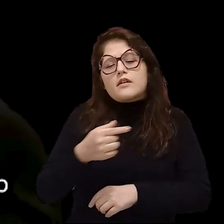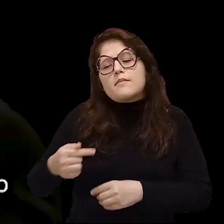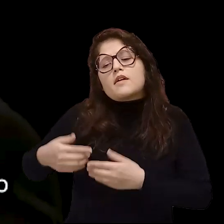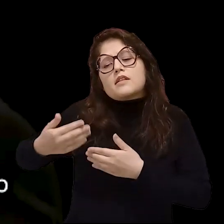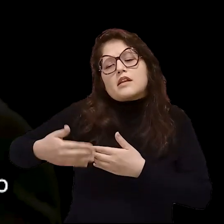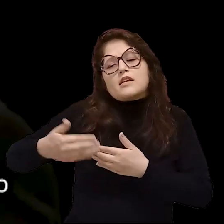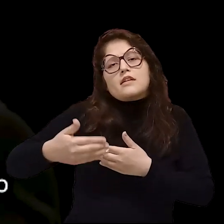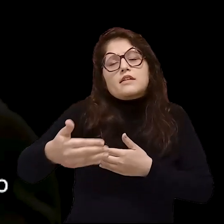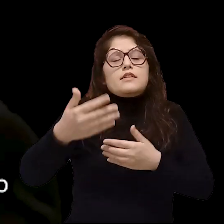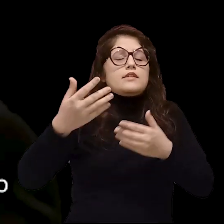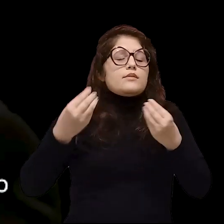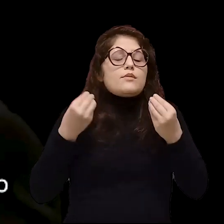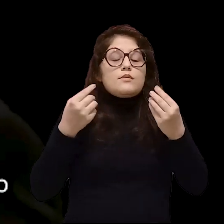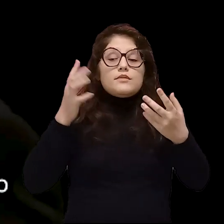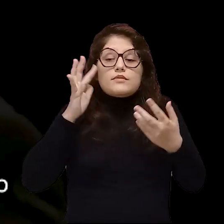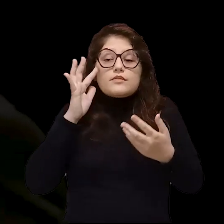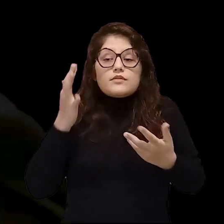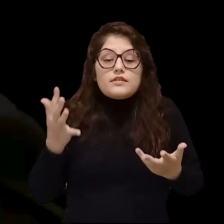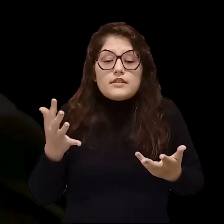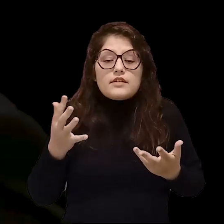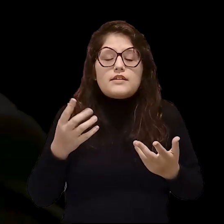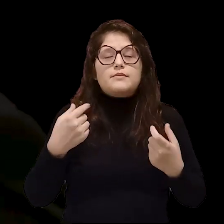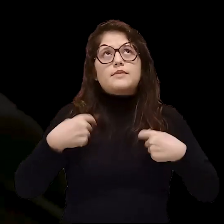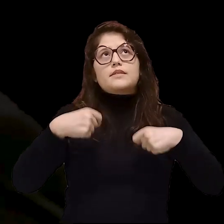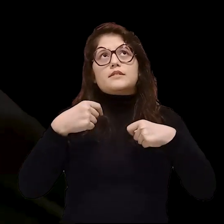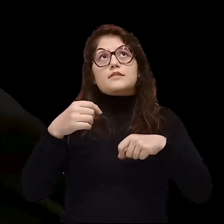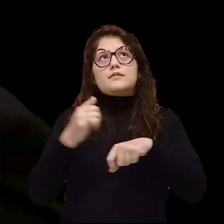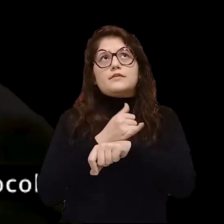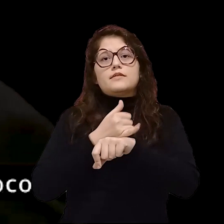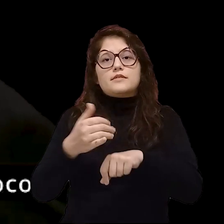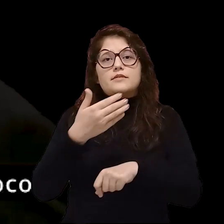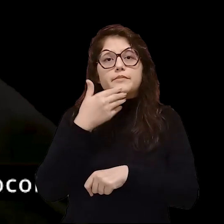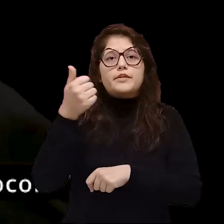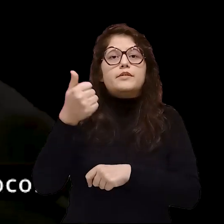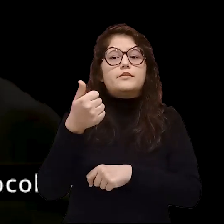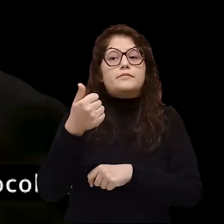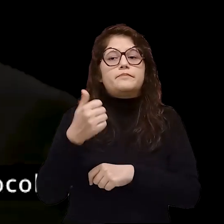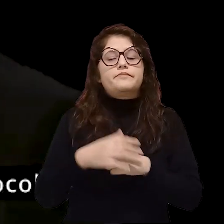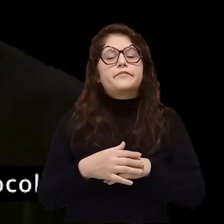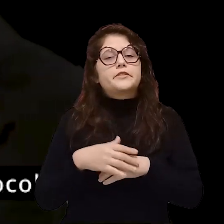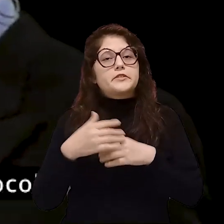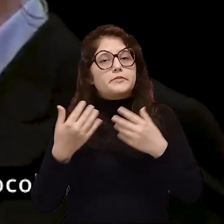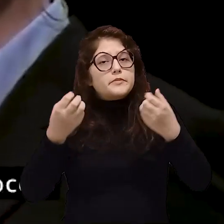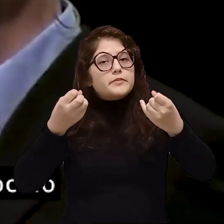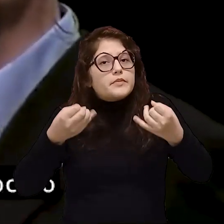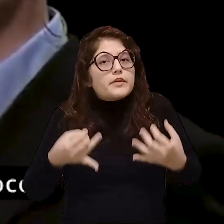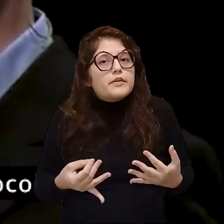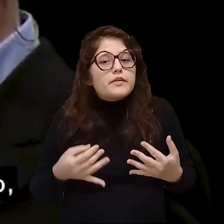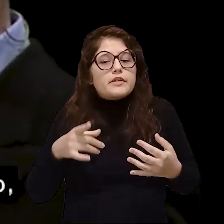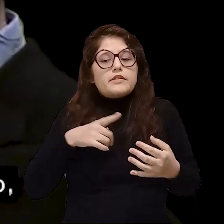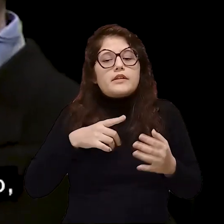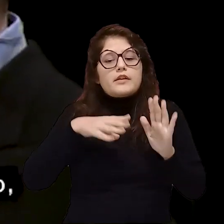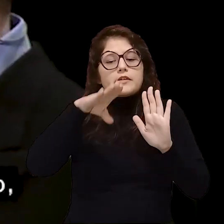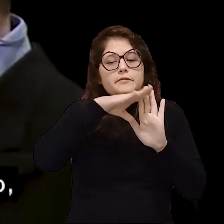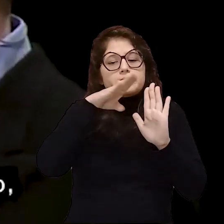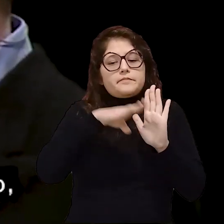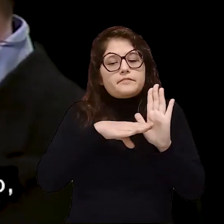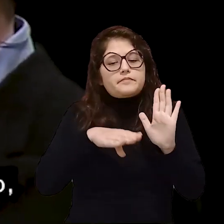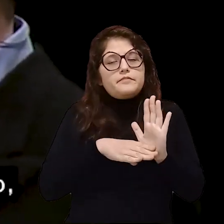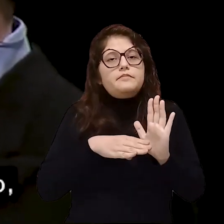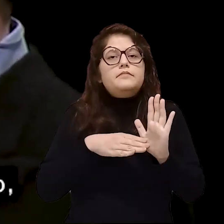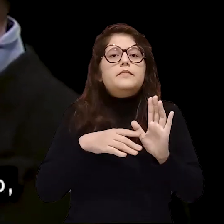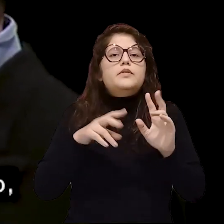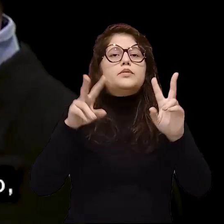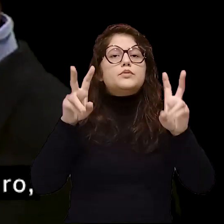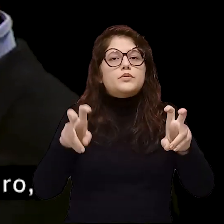way, and I figured out how I'm going to end it if I don't get better. But, he said to me, I heard about a protocol at Mass General